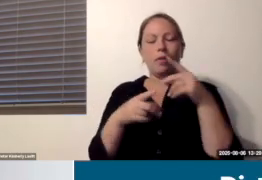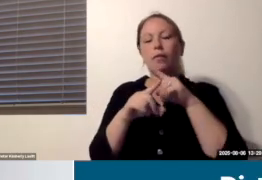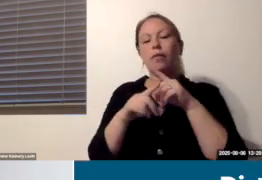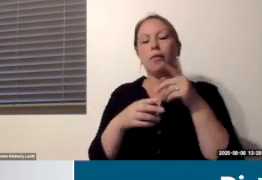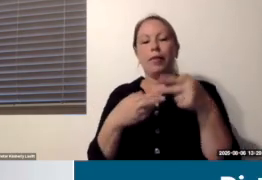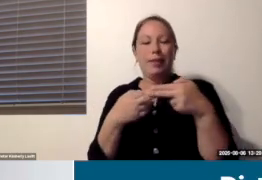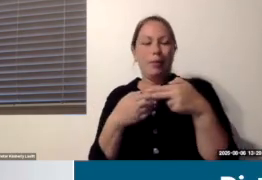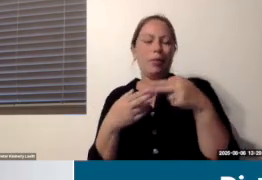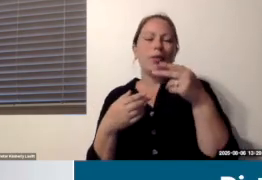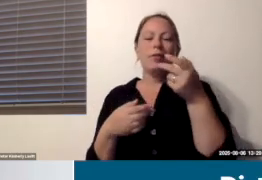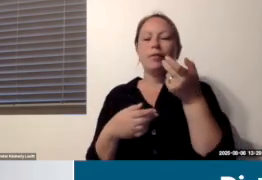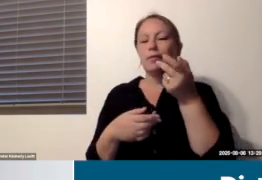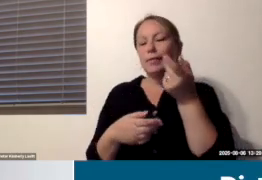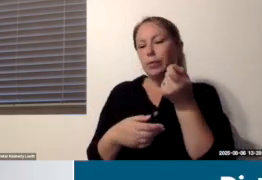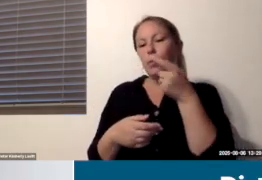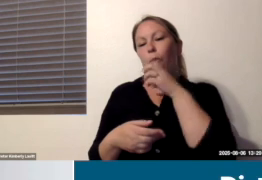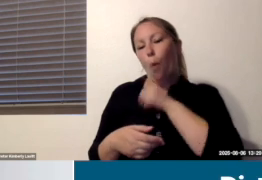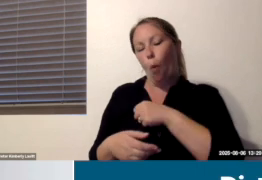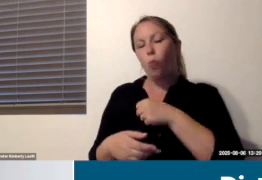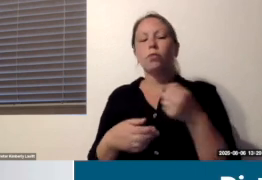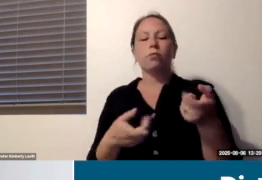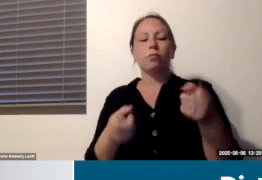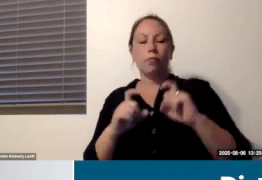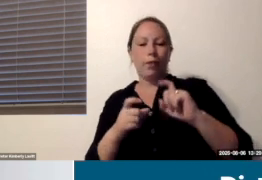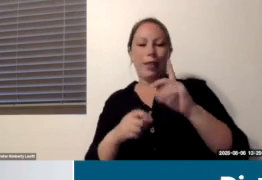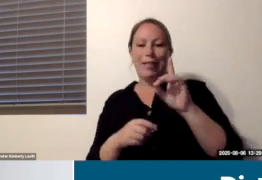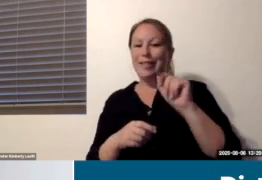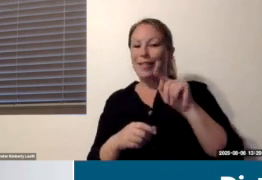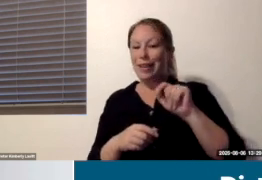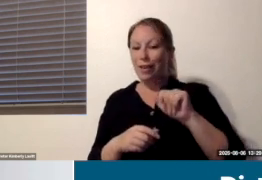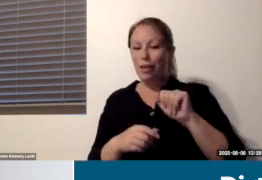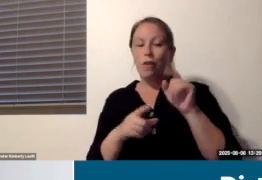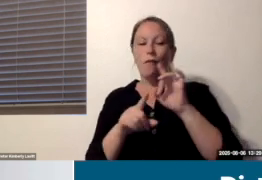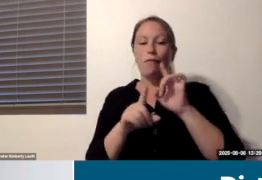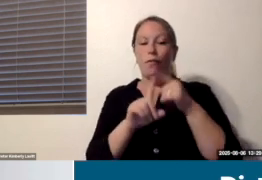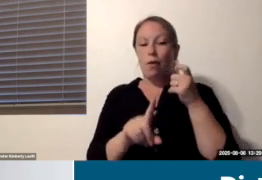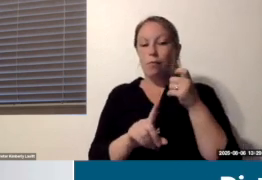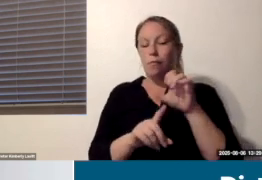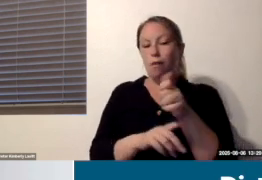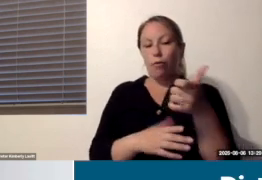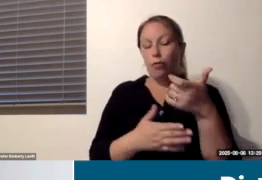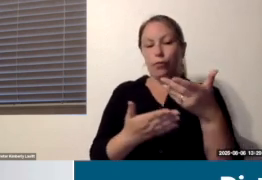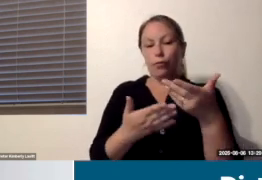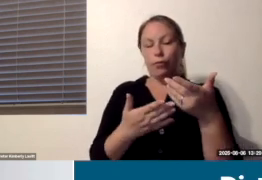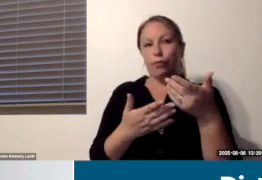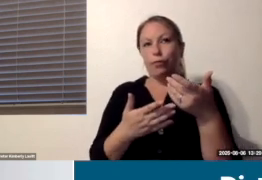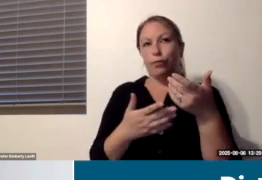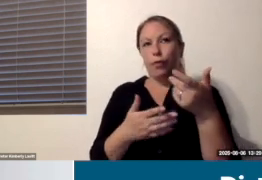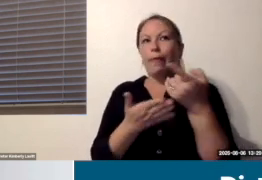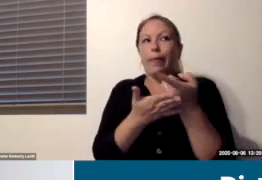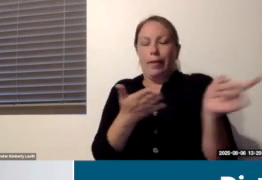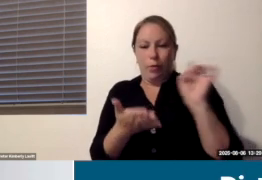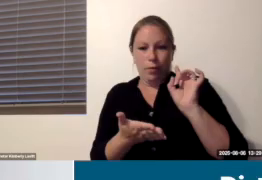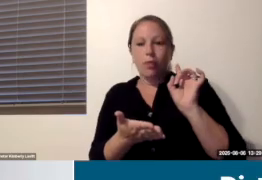a bit out of date as we have just received data from Q2 of this year, which we just received last week.